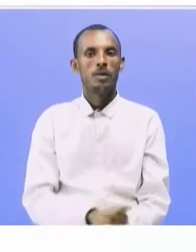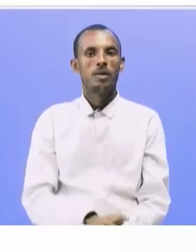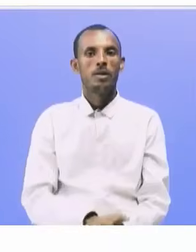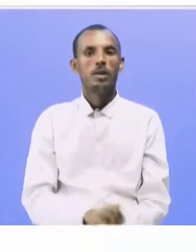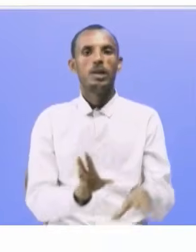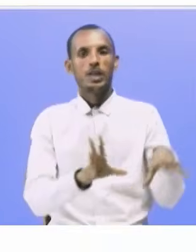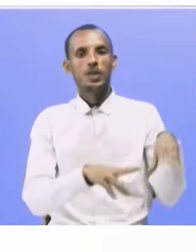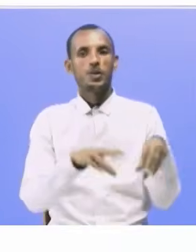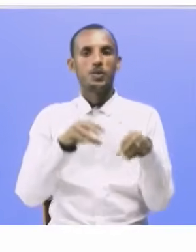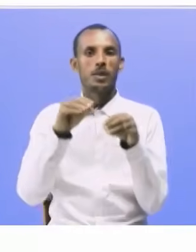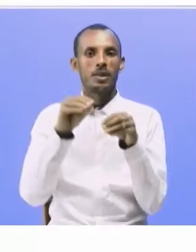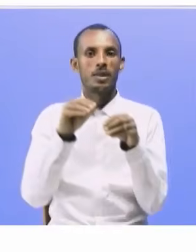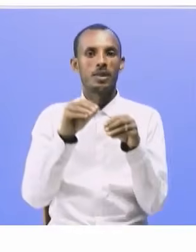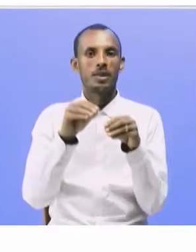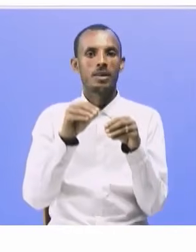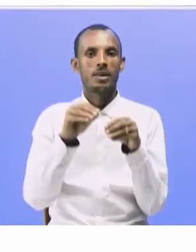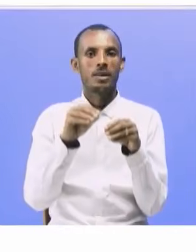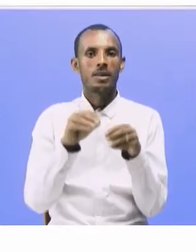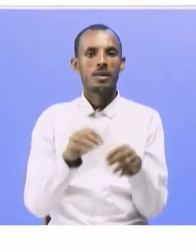students.